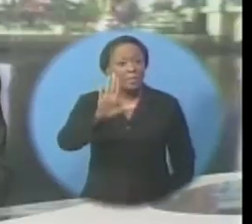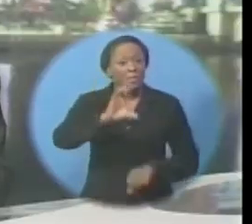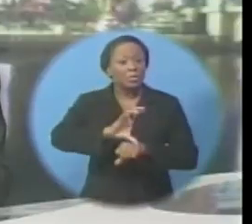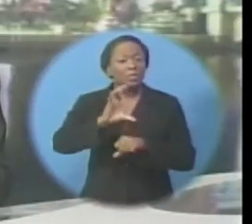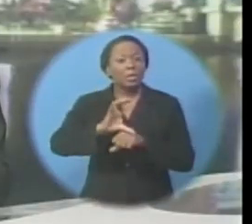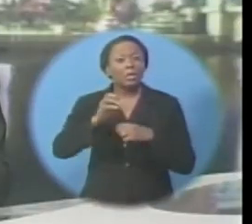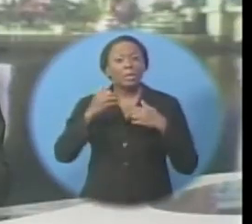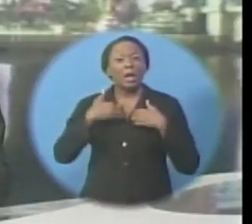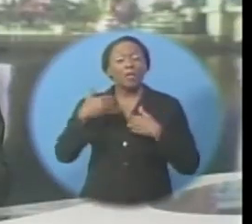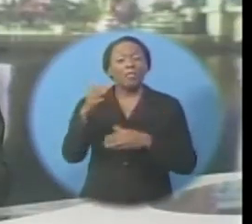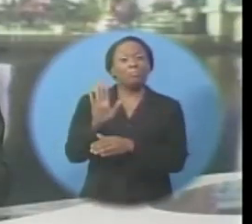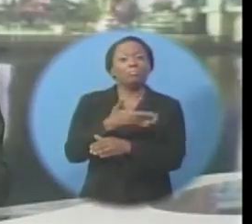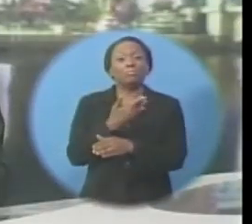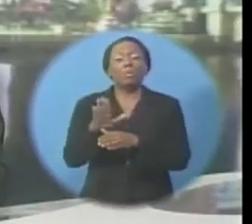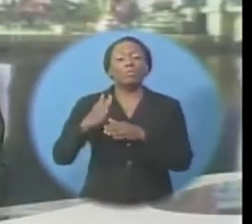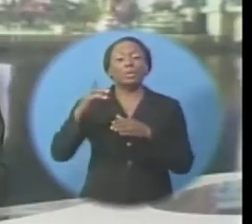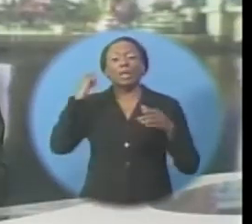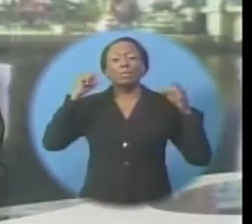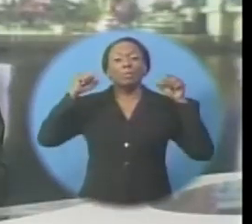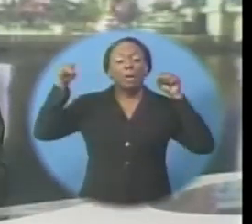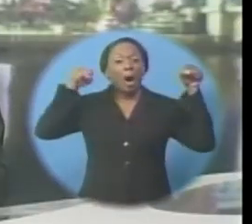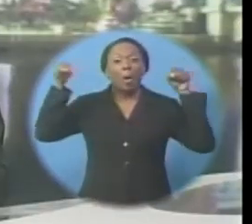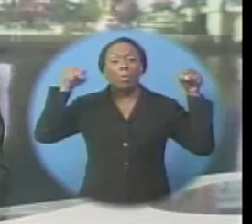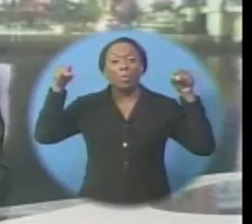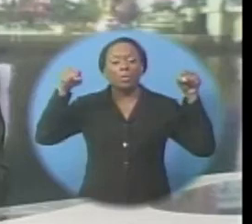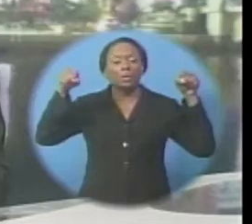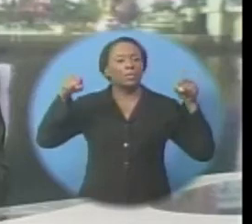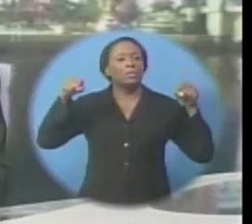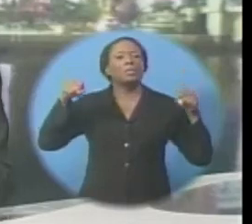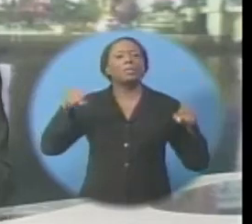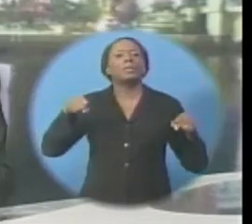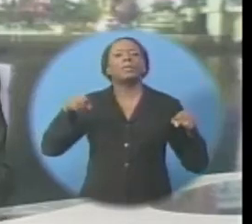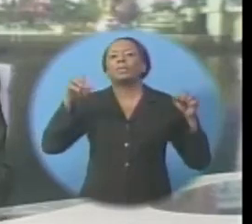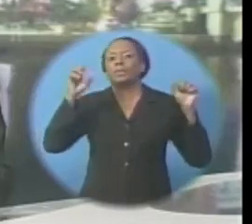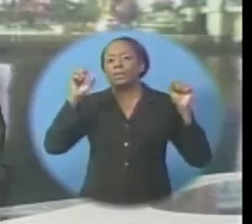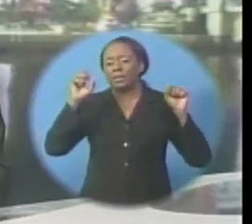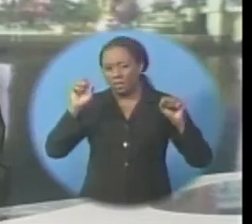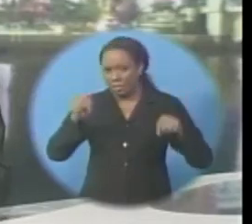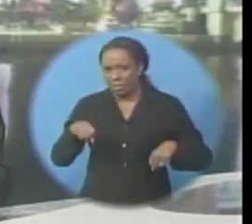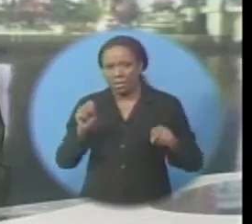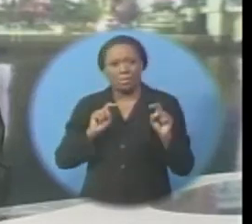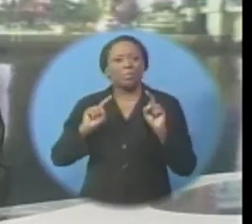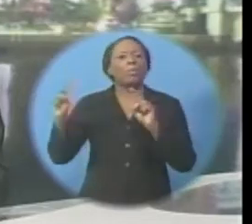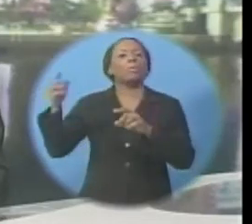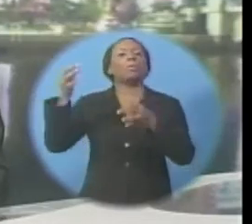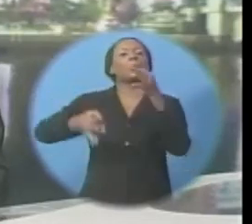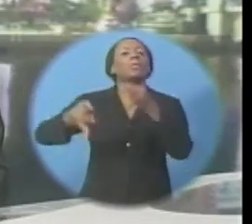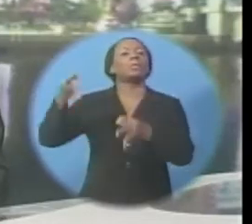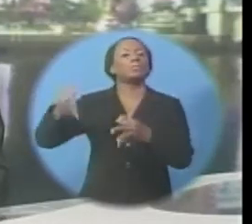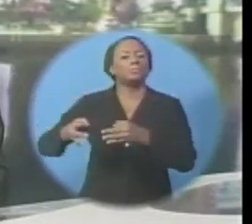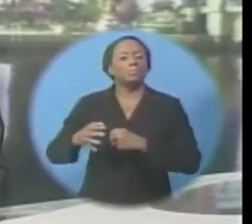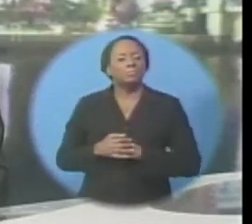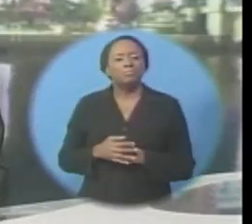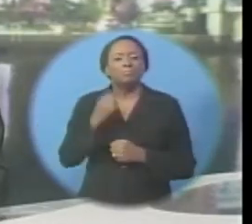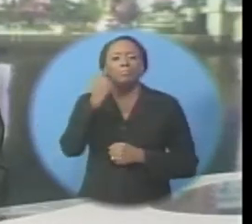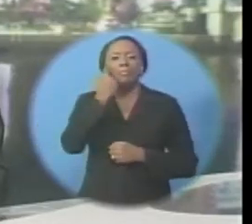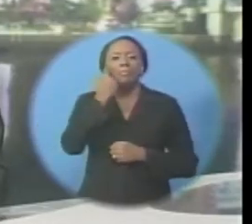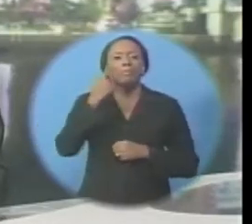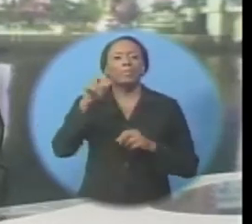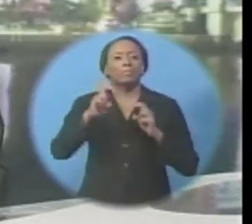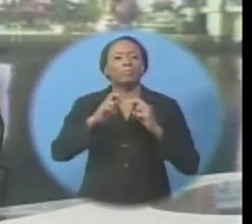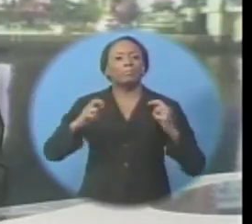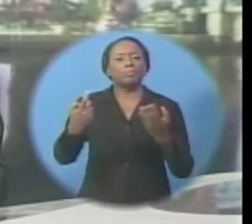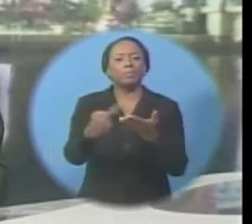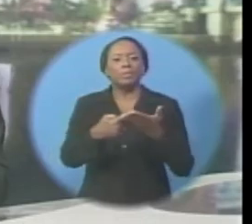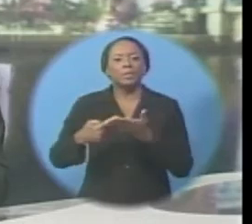Churches that play loud music could find themselves before the courts. This was revealed at a panel discussion held at the Cave Hill Wesleyan